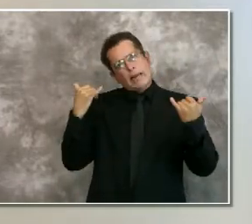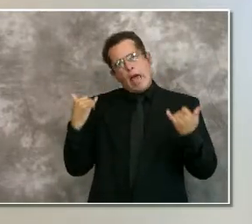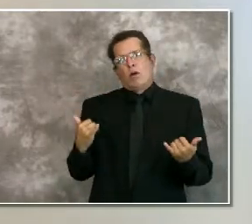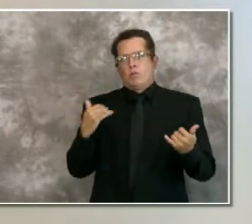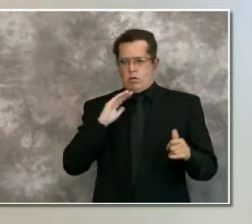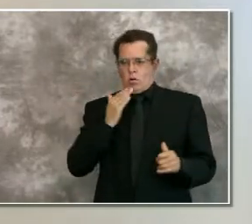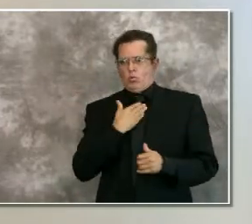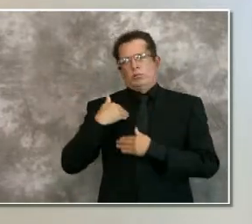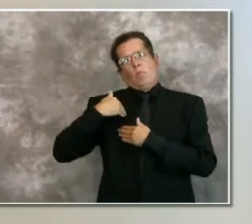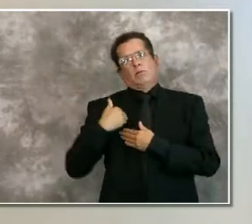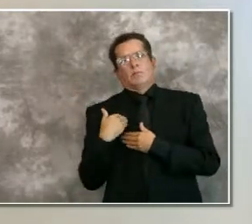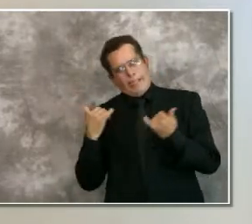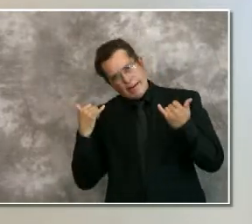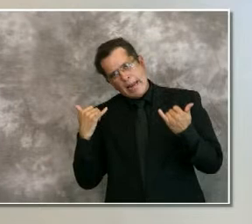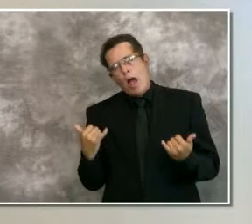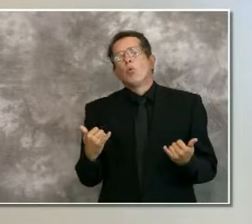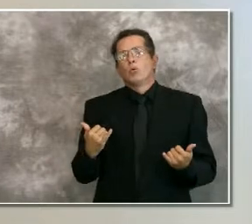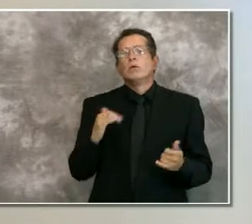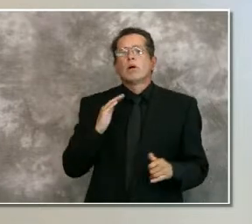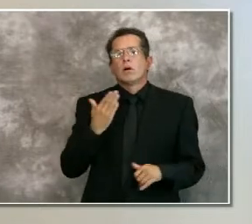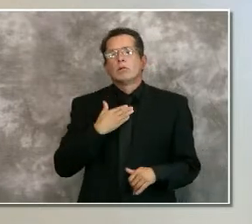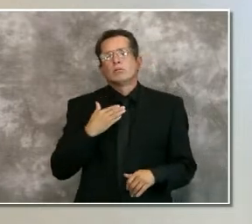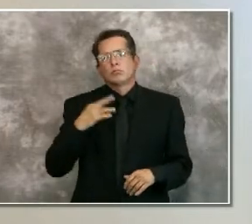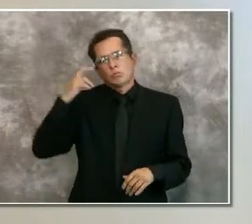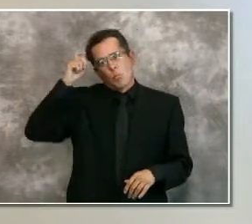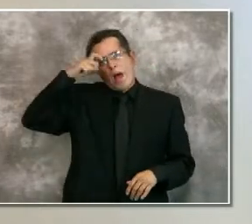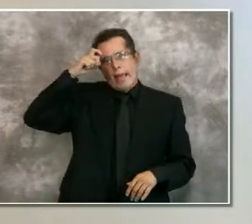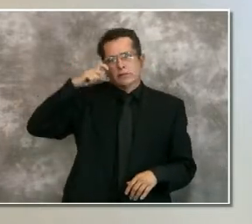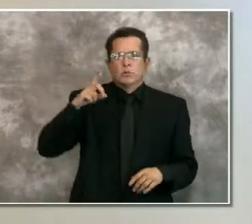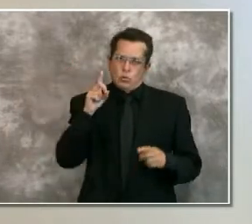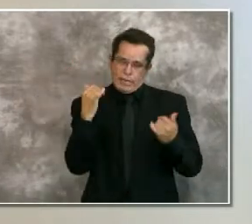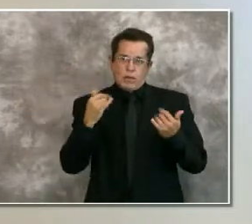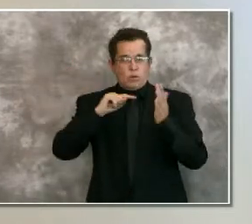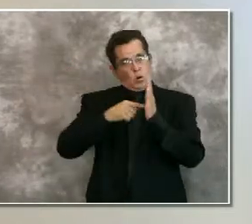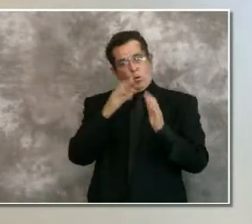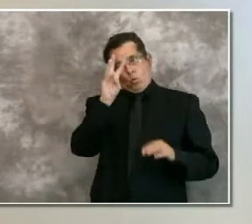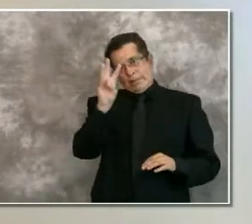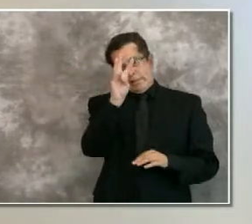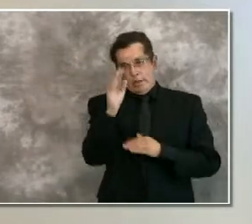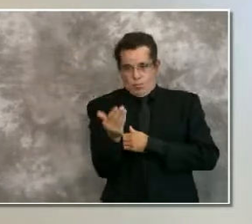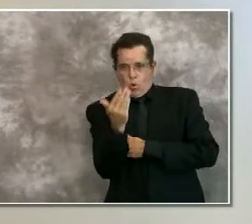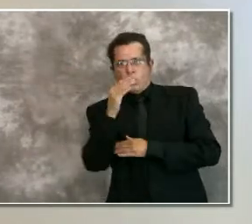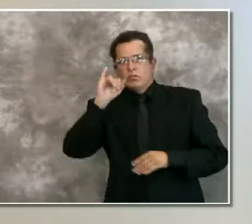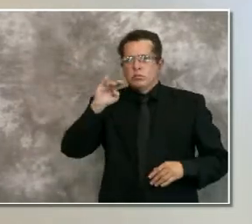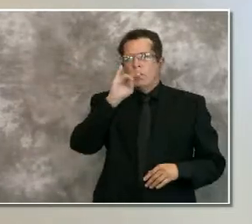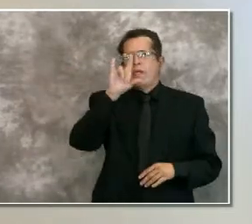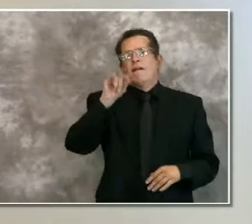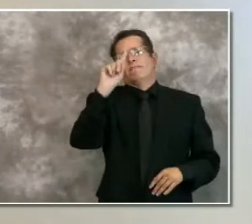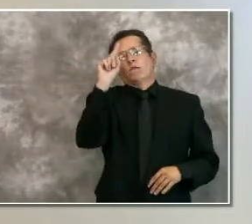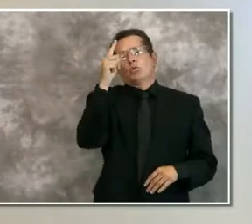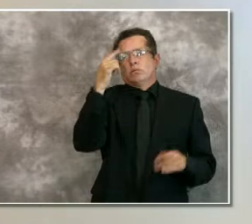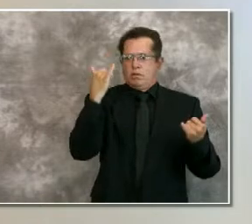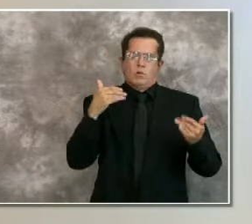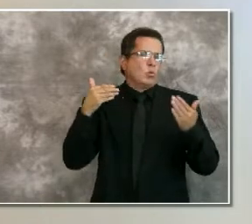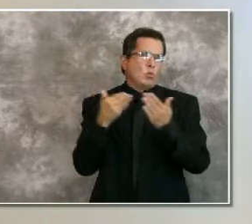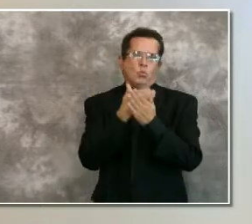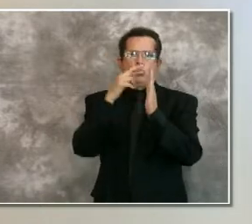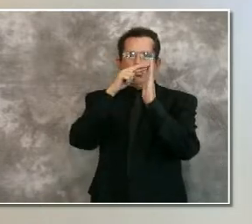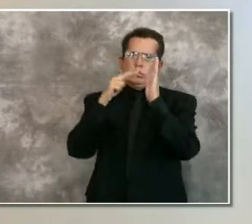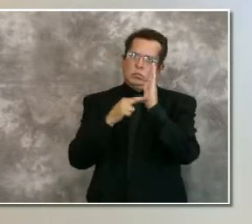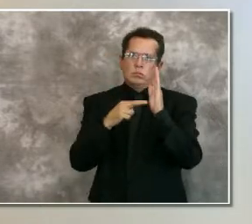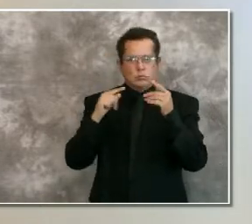and responsible thing for us to do now. So beginning Wednesday morning, July 1st, the following changes will go into effect.